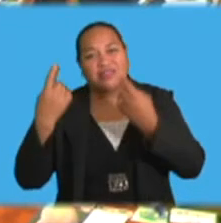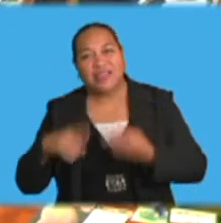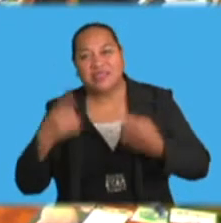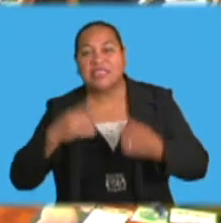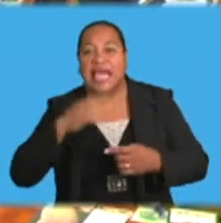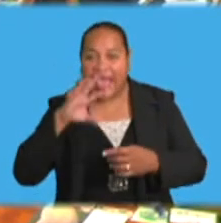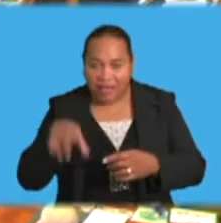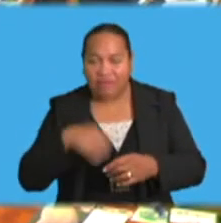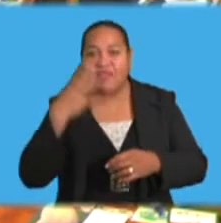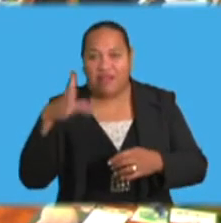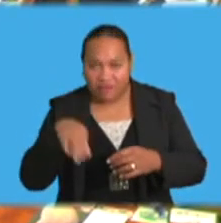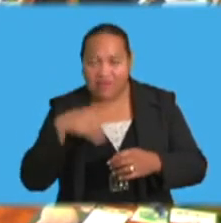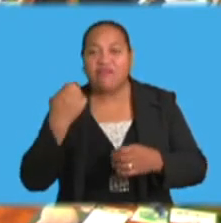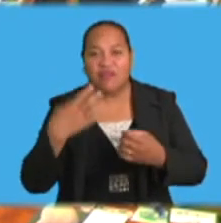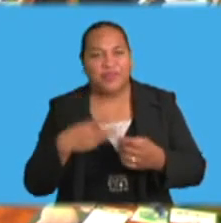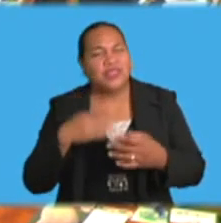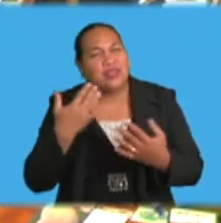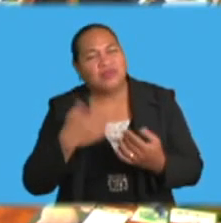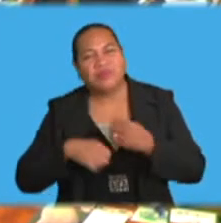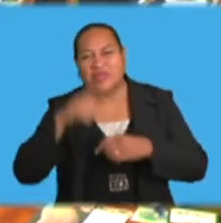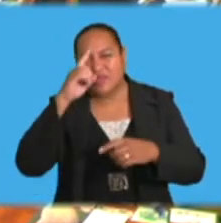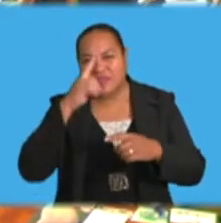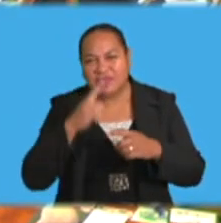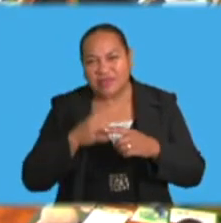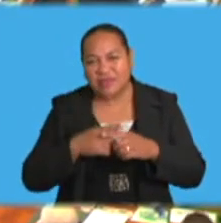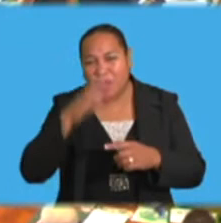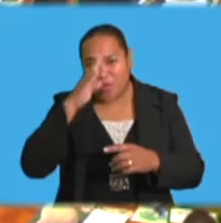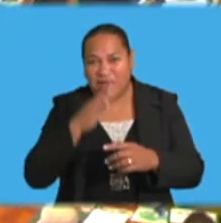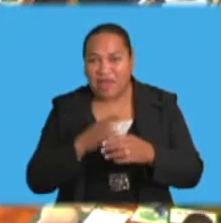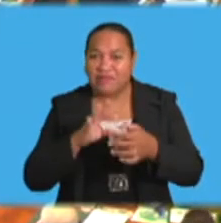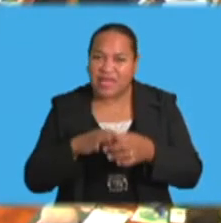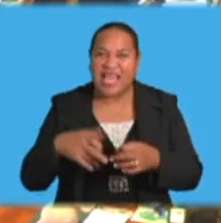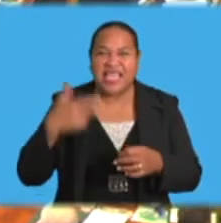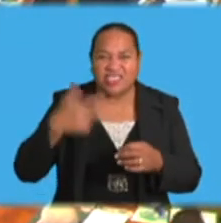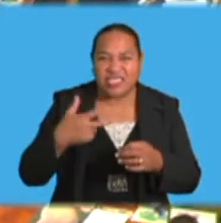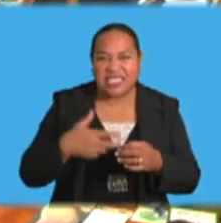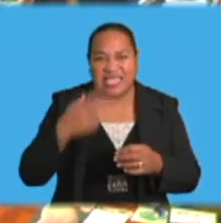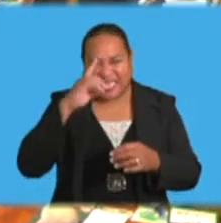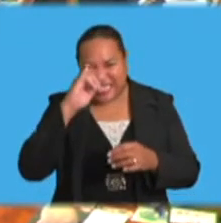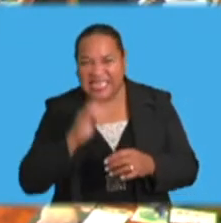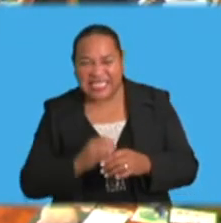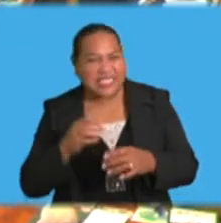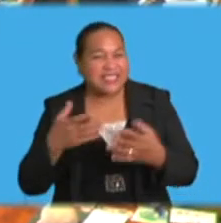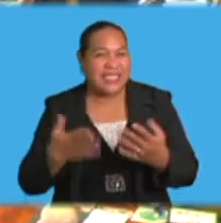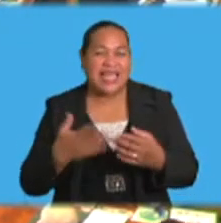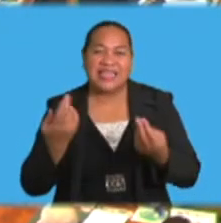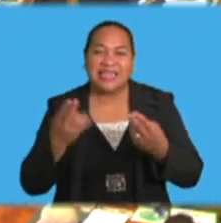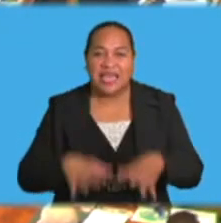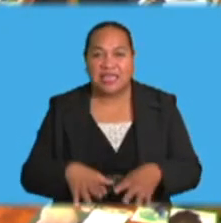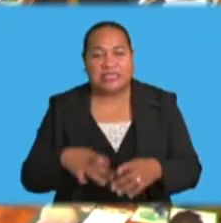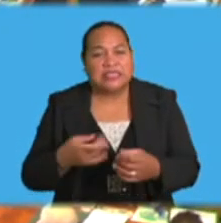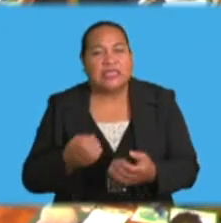each day. Work-related illnesses and injuries, illnesses and deaths impose costs on